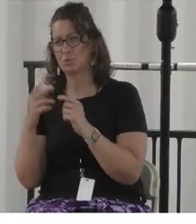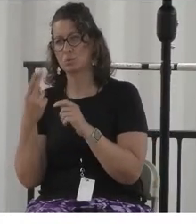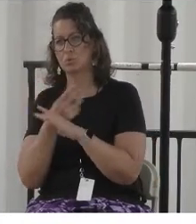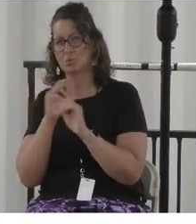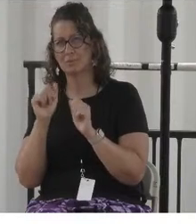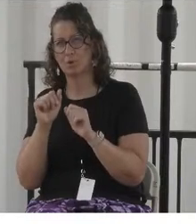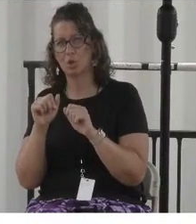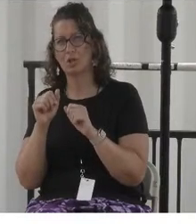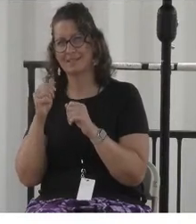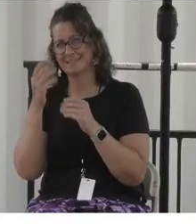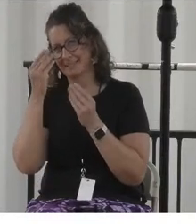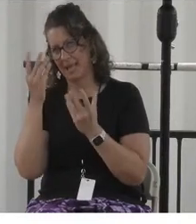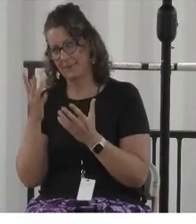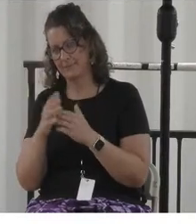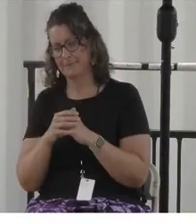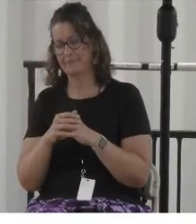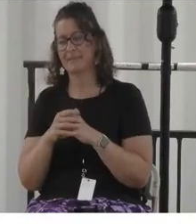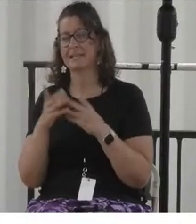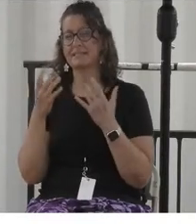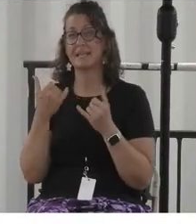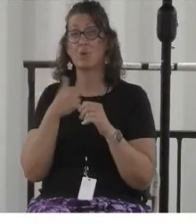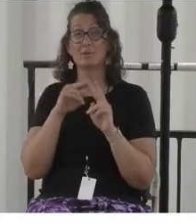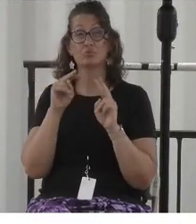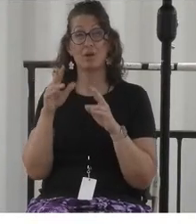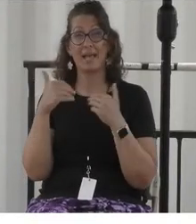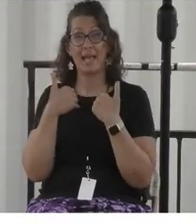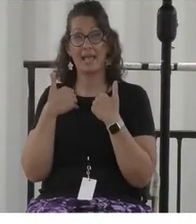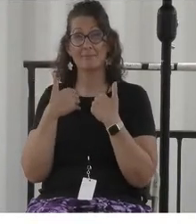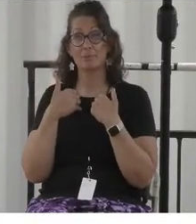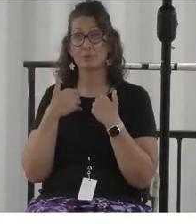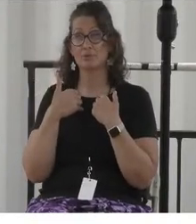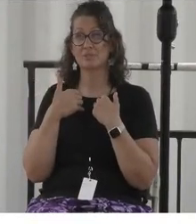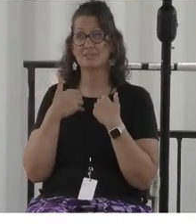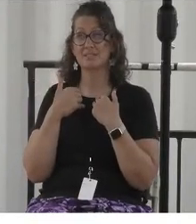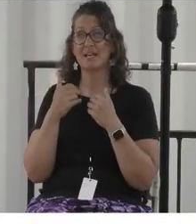data. Today, we are tracking animals in almost